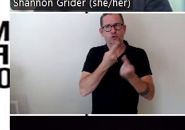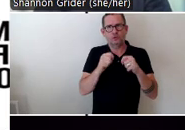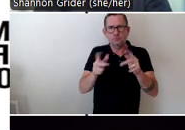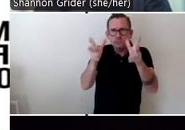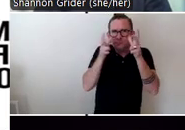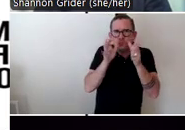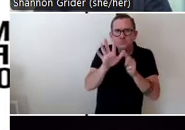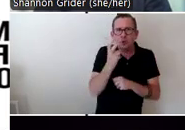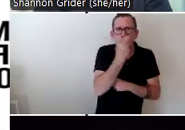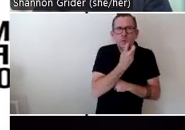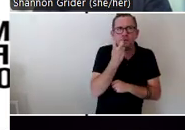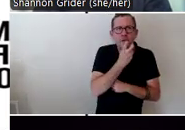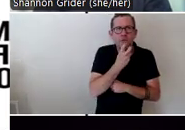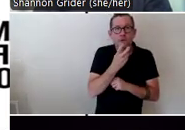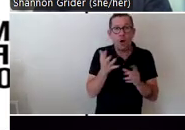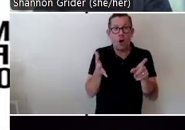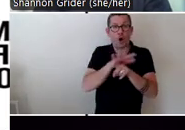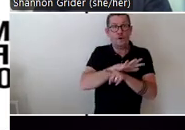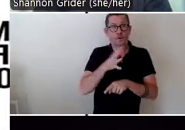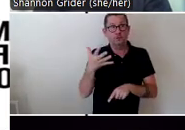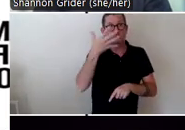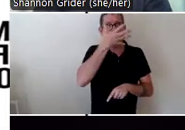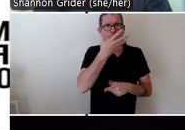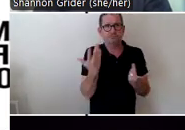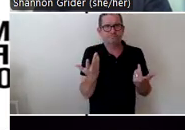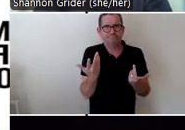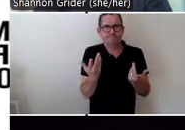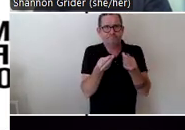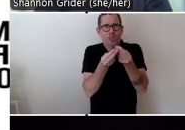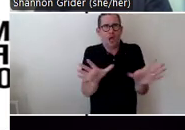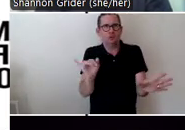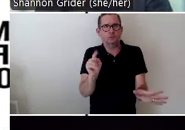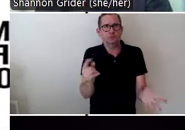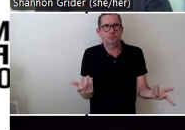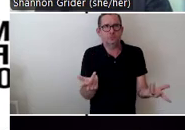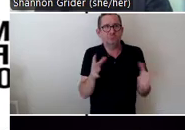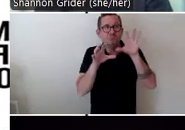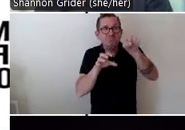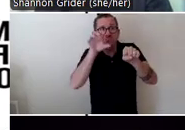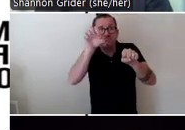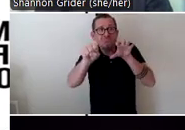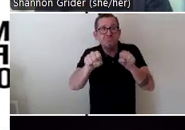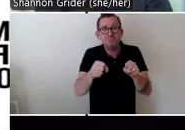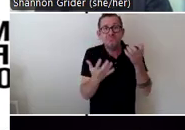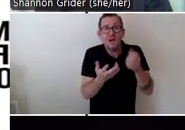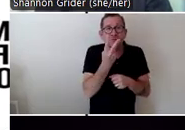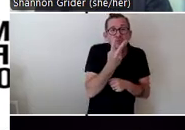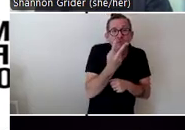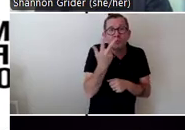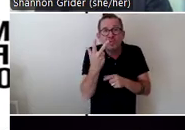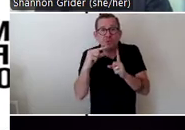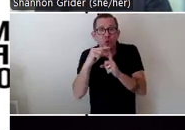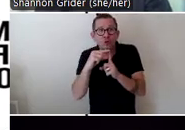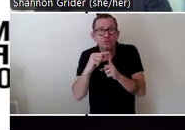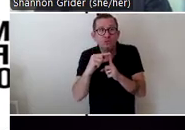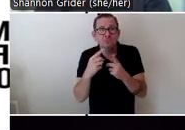4 images where you can see how we have distorted what is being said to mimic having a distortion of